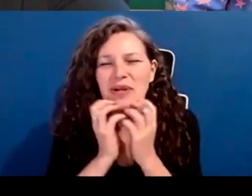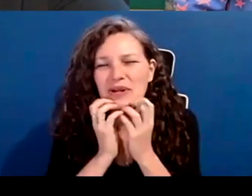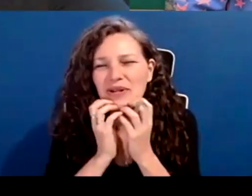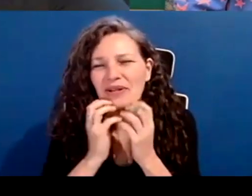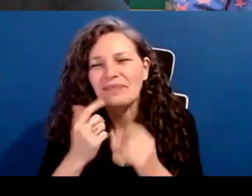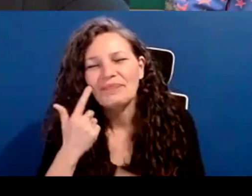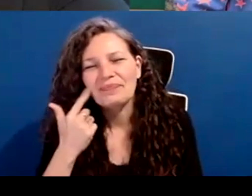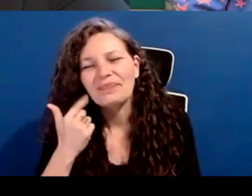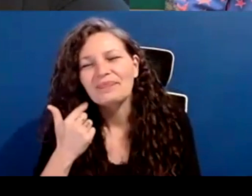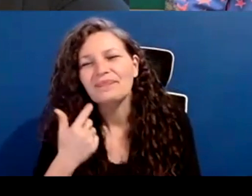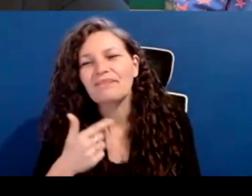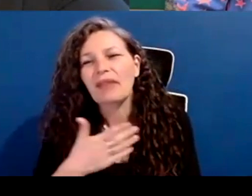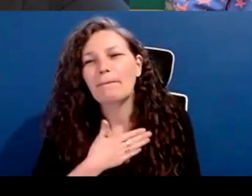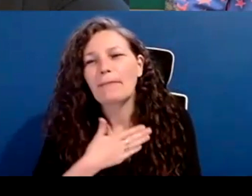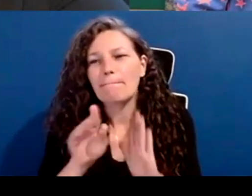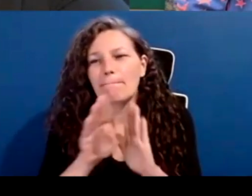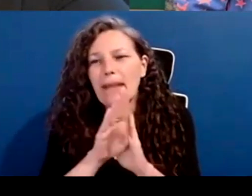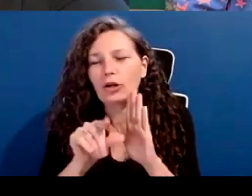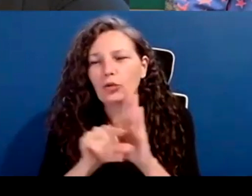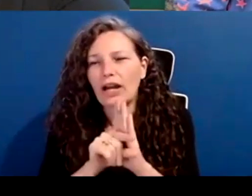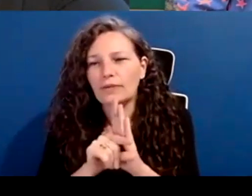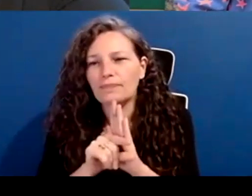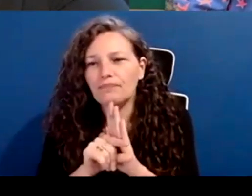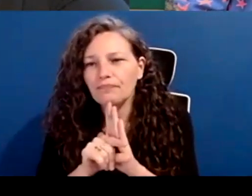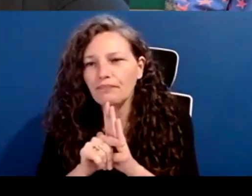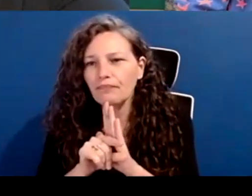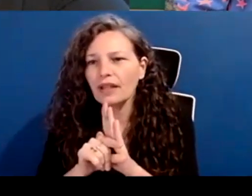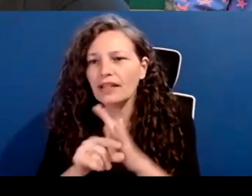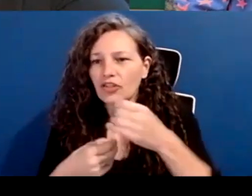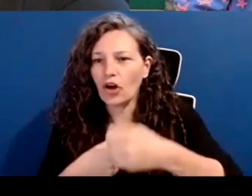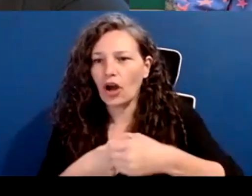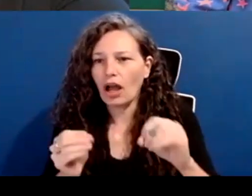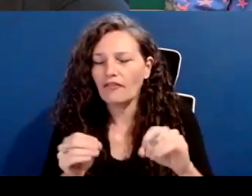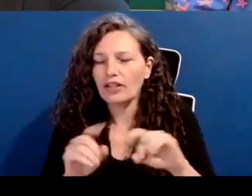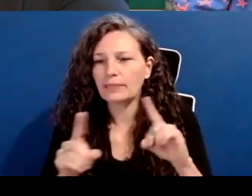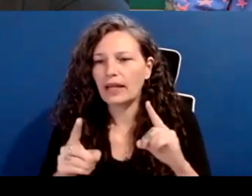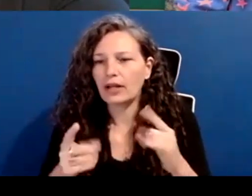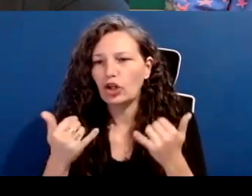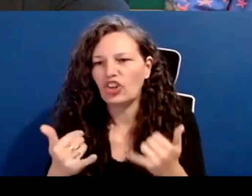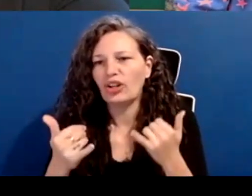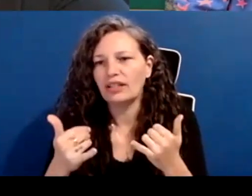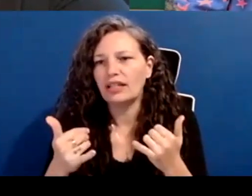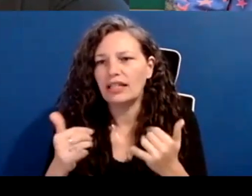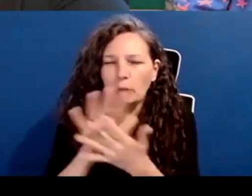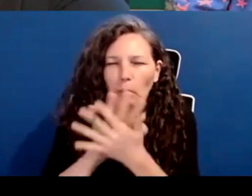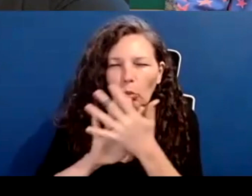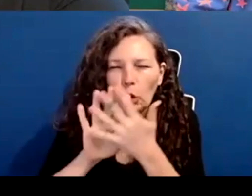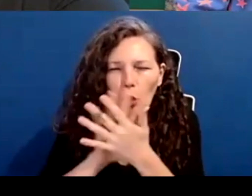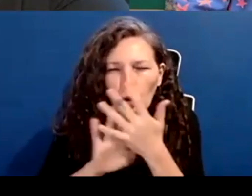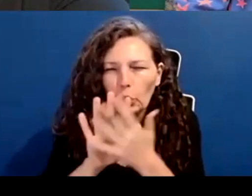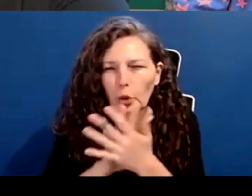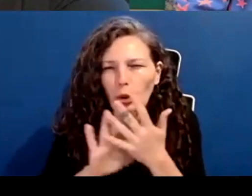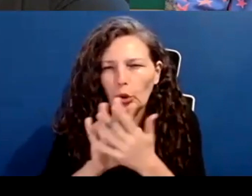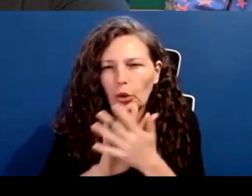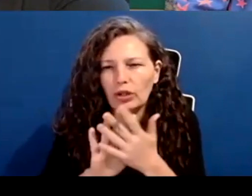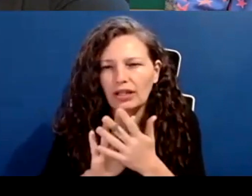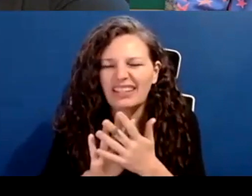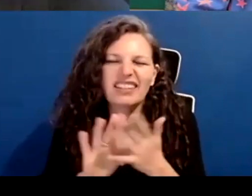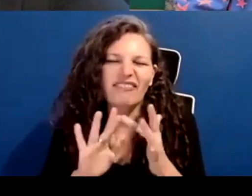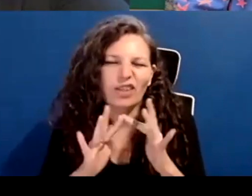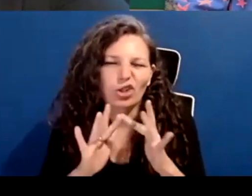And my background is actually of my office, but it is currently blurred as a virtual